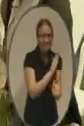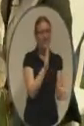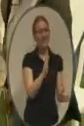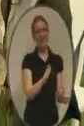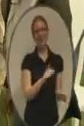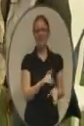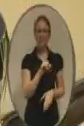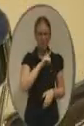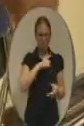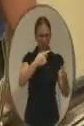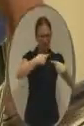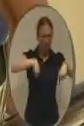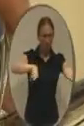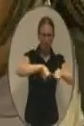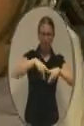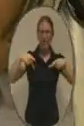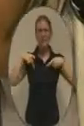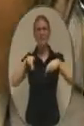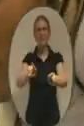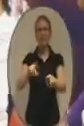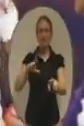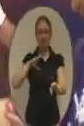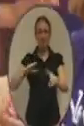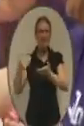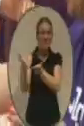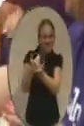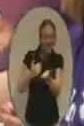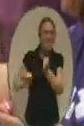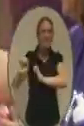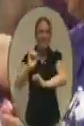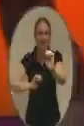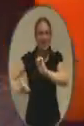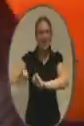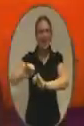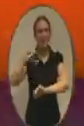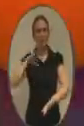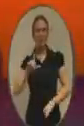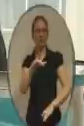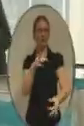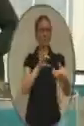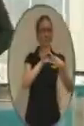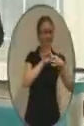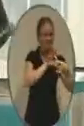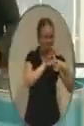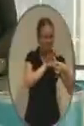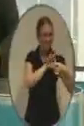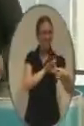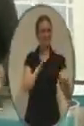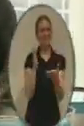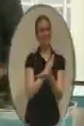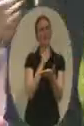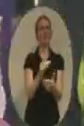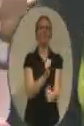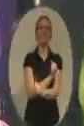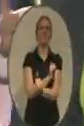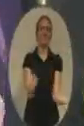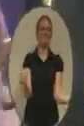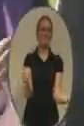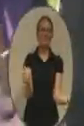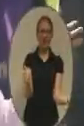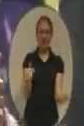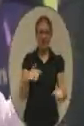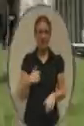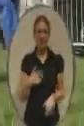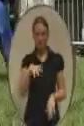possible. We all want to live on better, cleaner, safer streets. So join Lewisham Homes in achieving this for all of us.